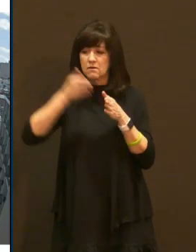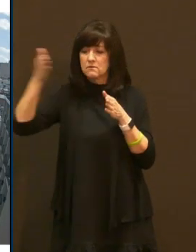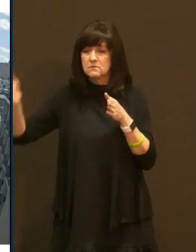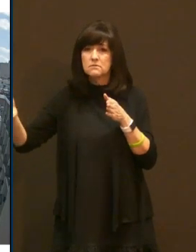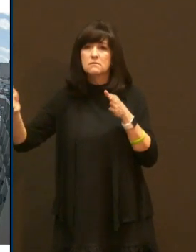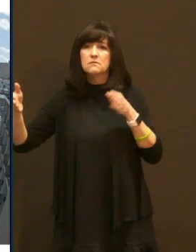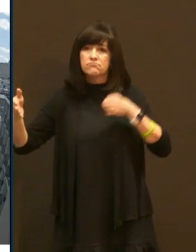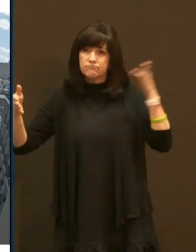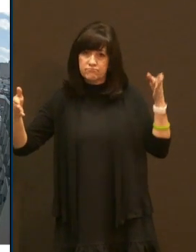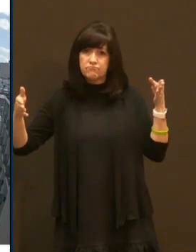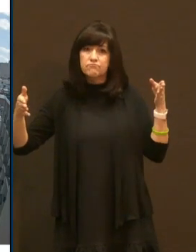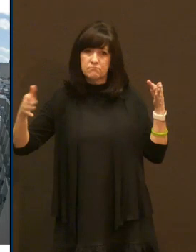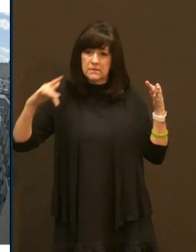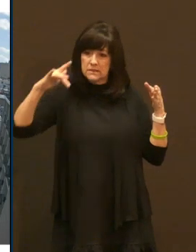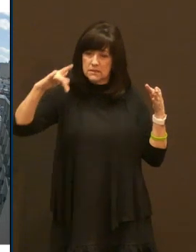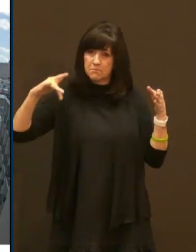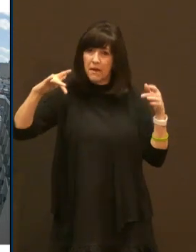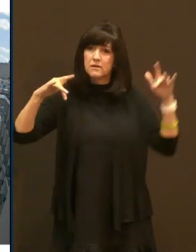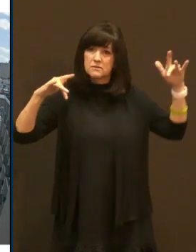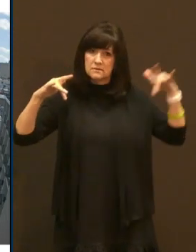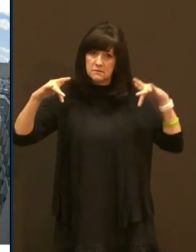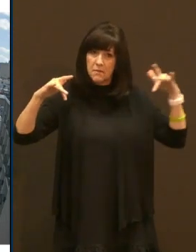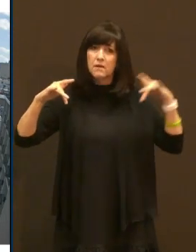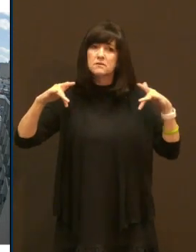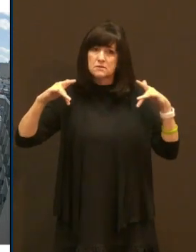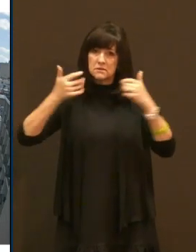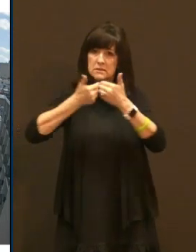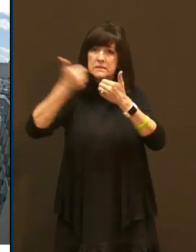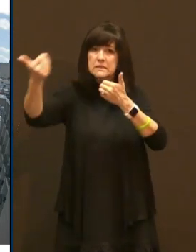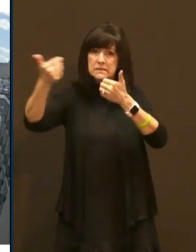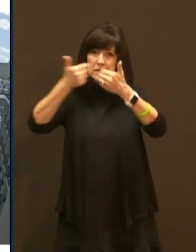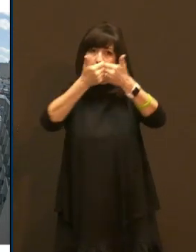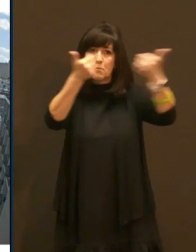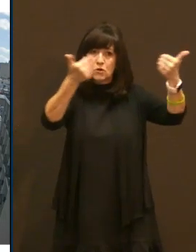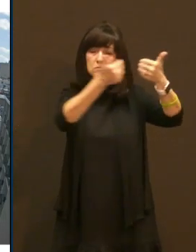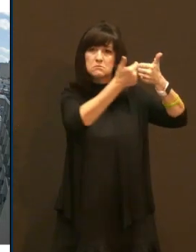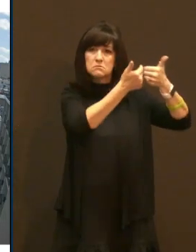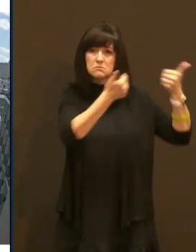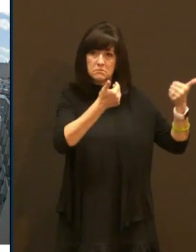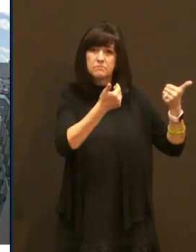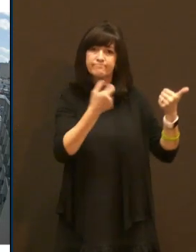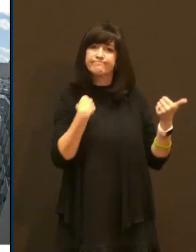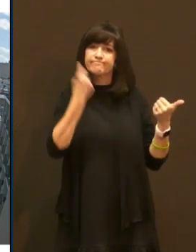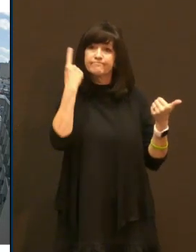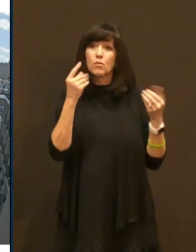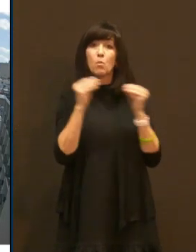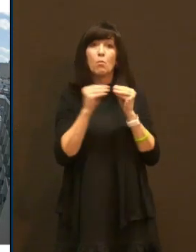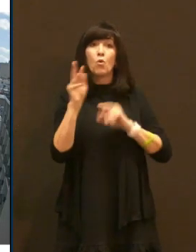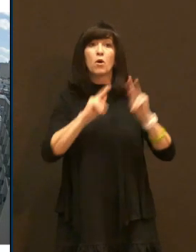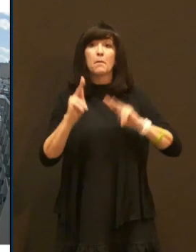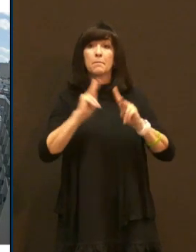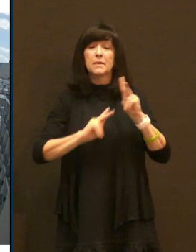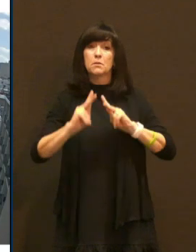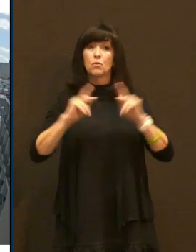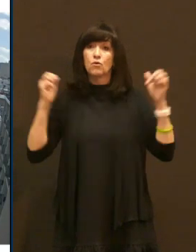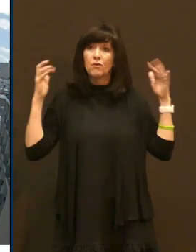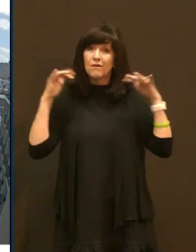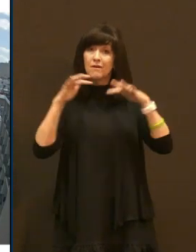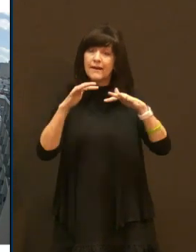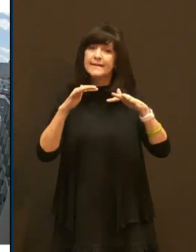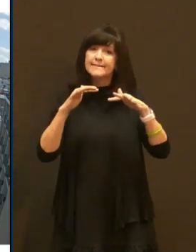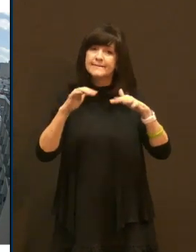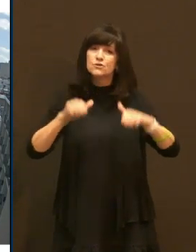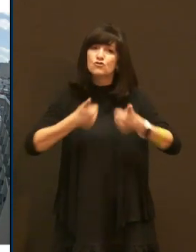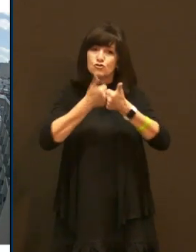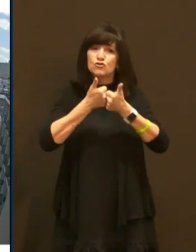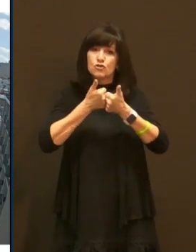crowds, there are going to be more folks in both venues, and that's the challenge. I think for each of the beach communities, I was